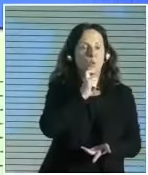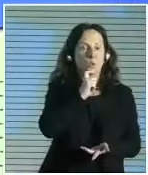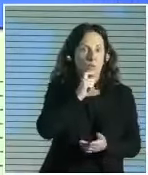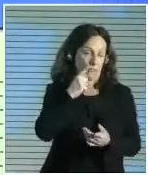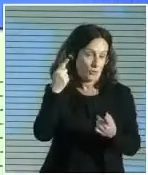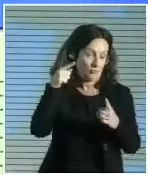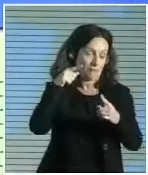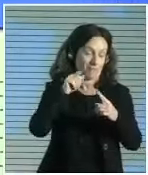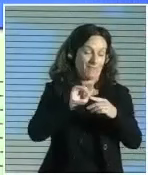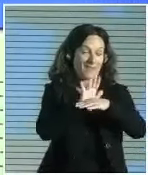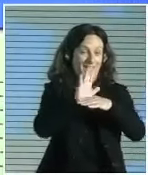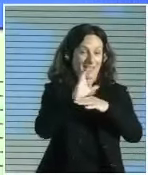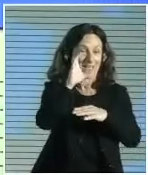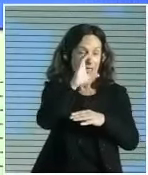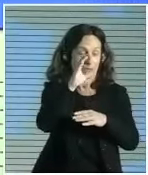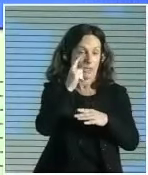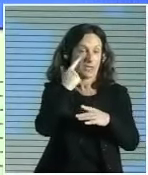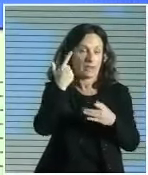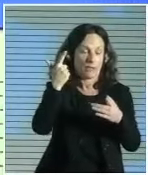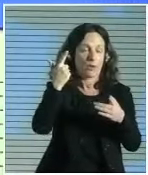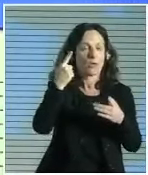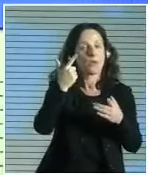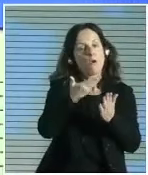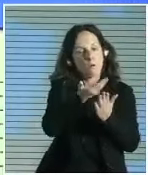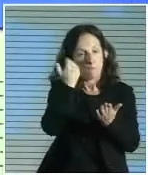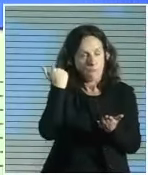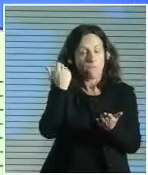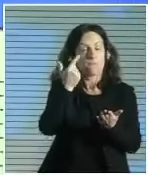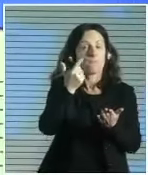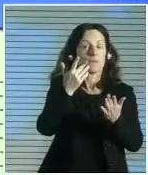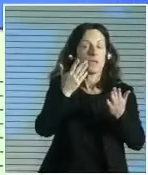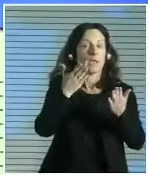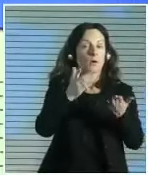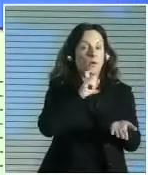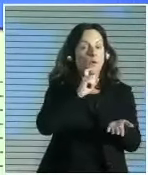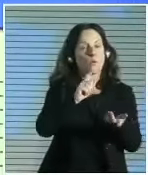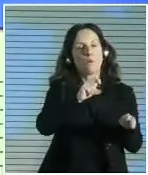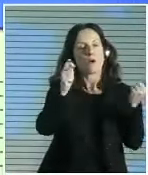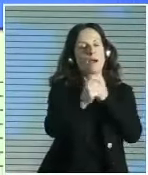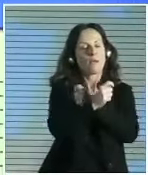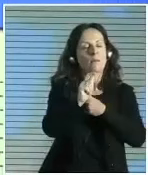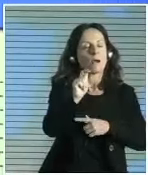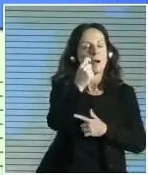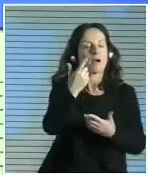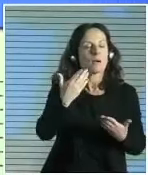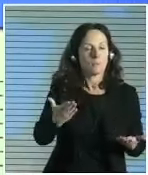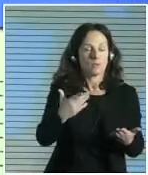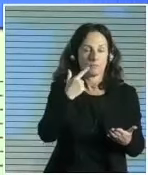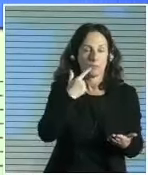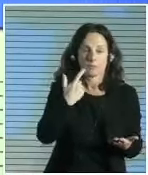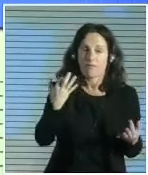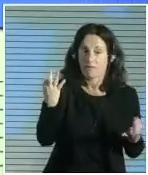achieved through the commitment and individual effort of each of the destination